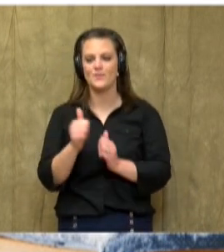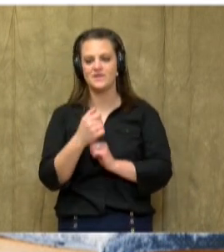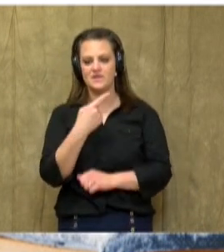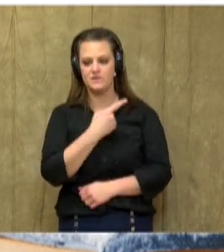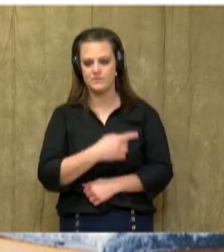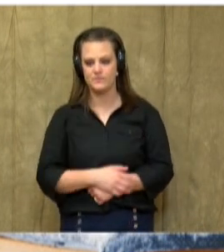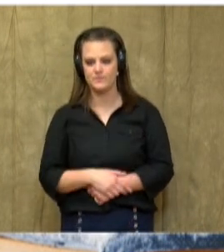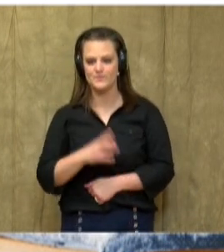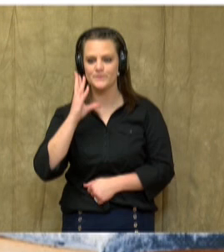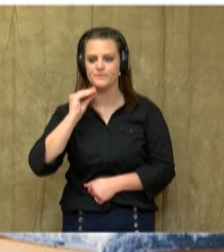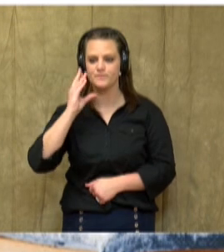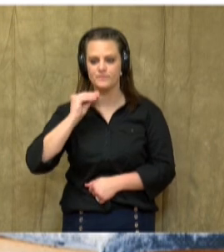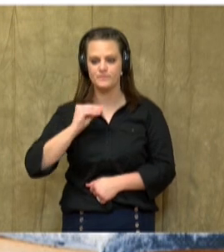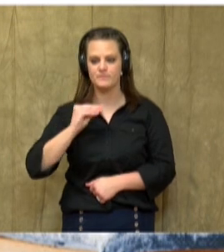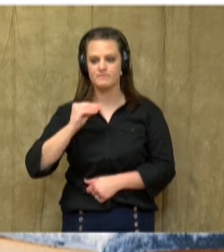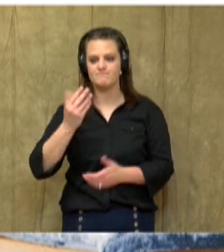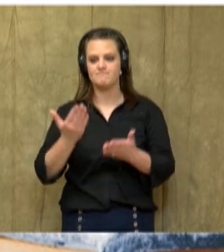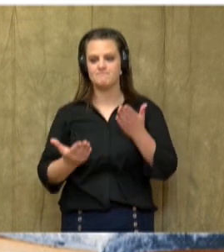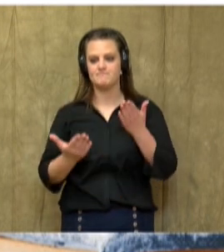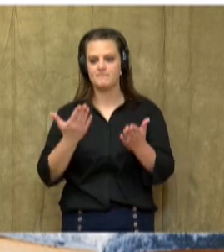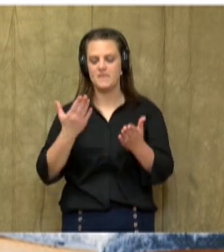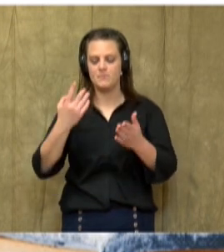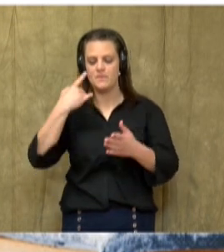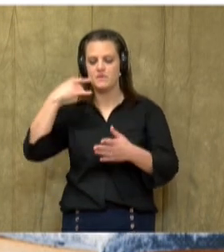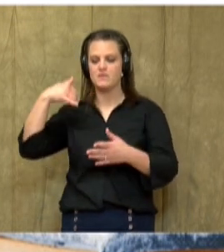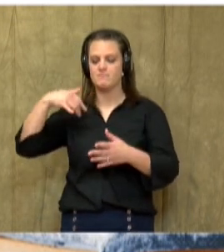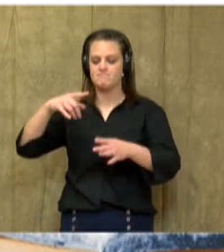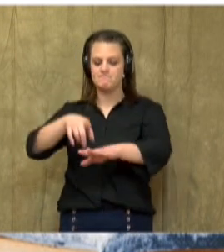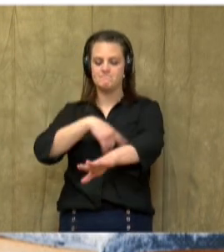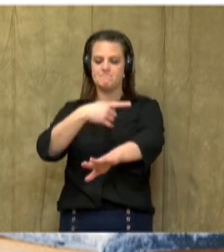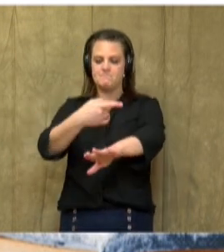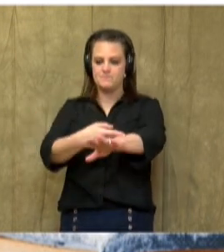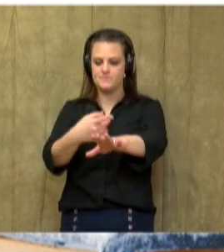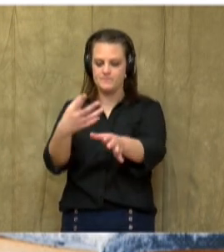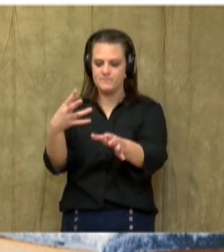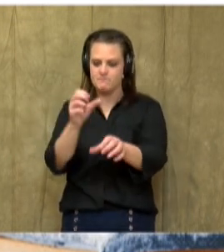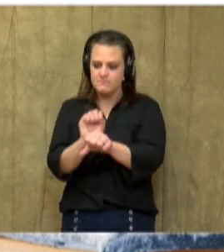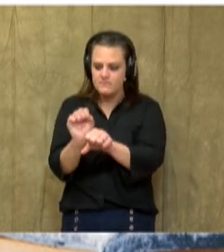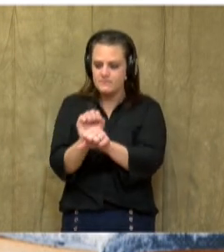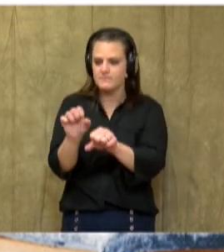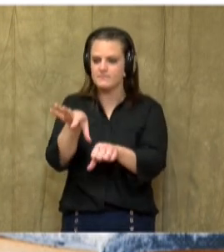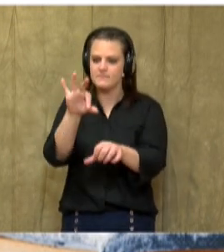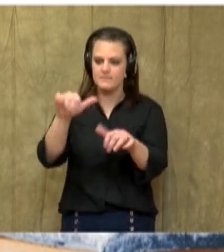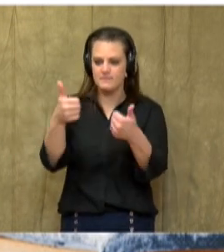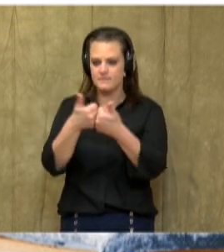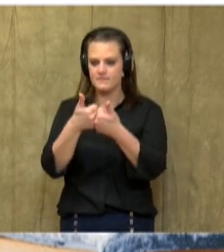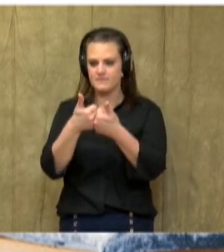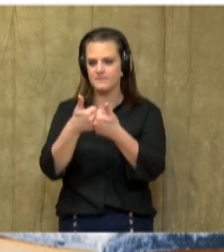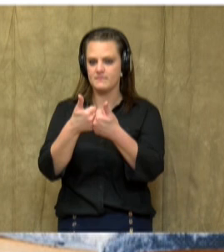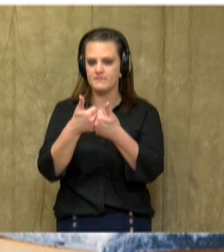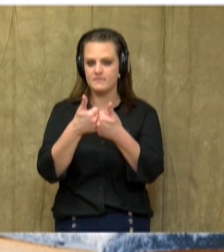you. It might take longer to earn enough to buy the video game she wanted,